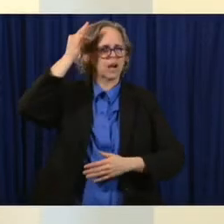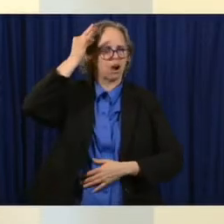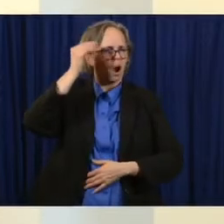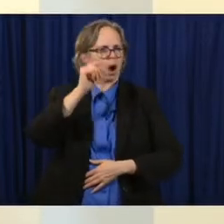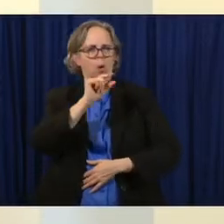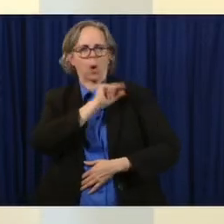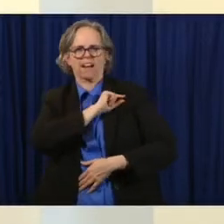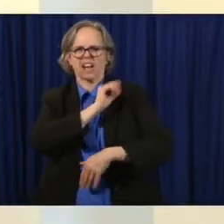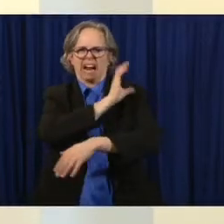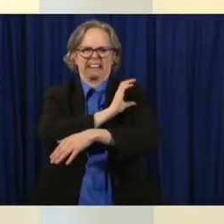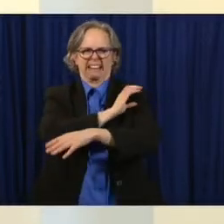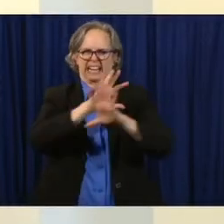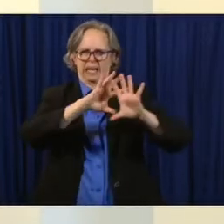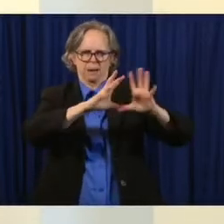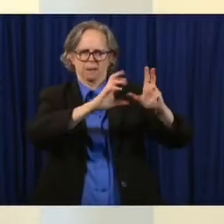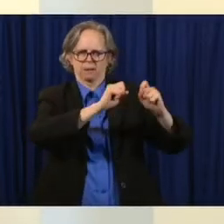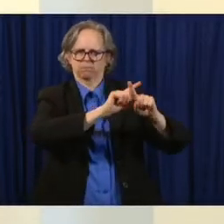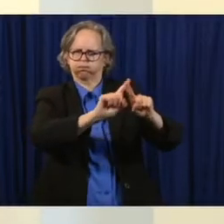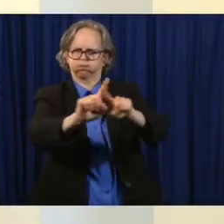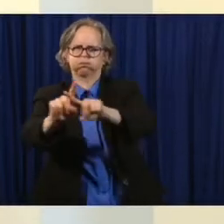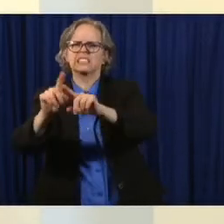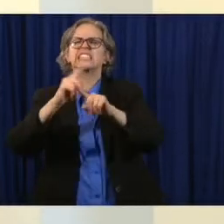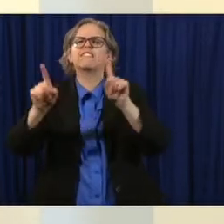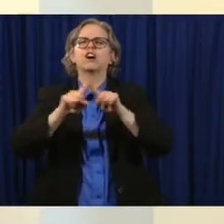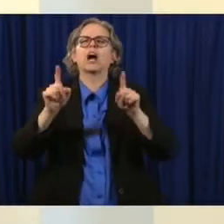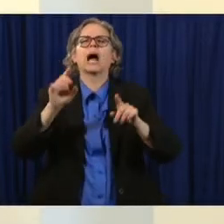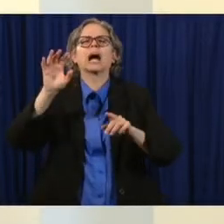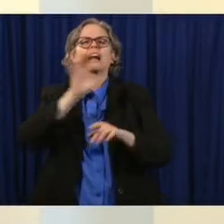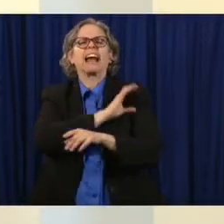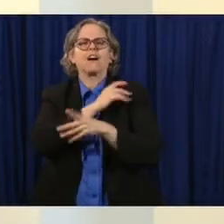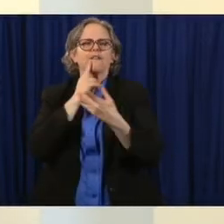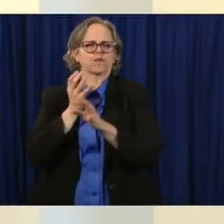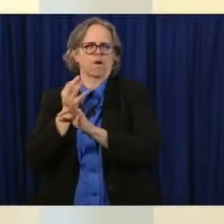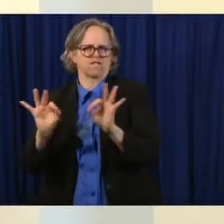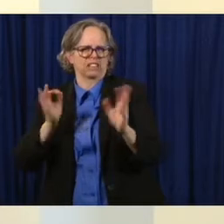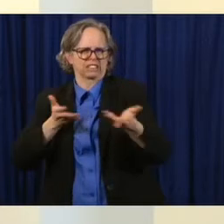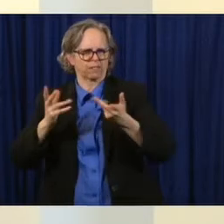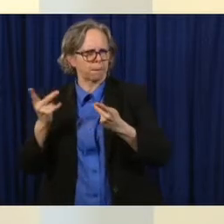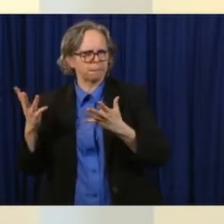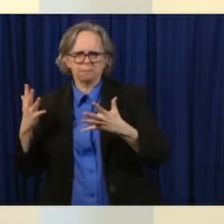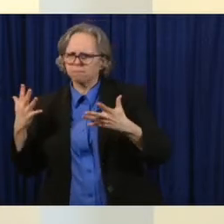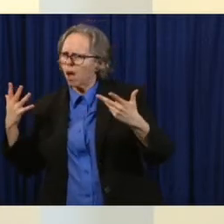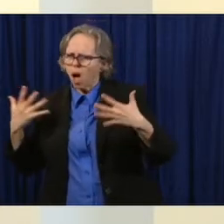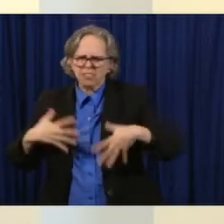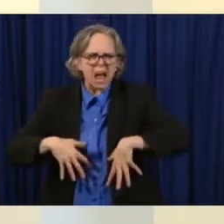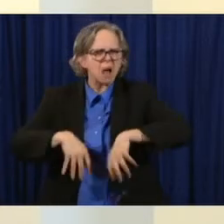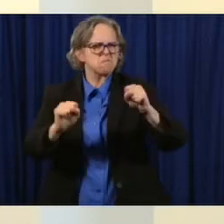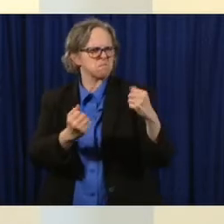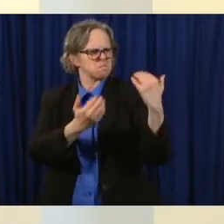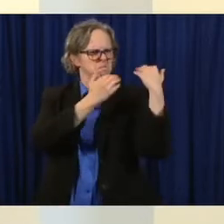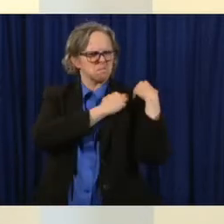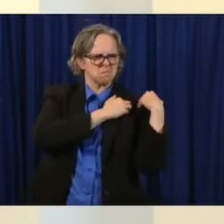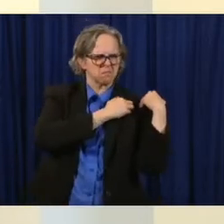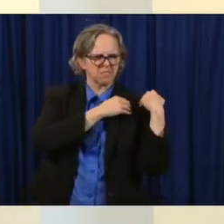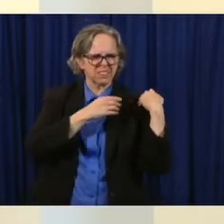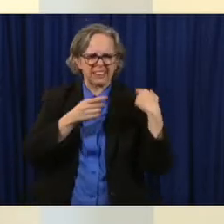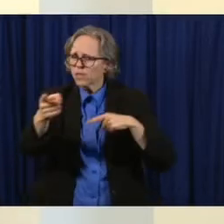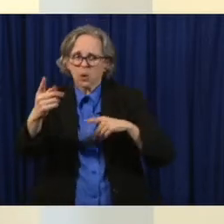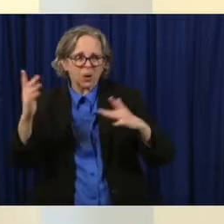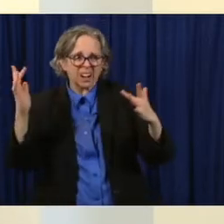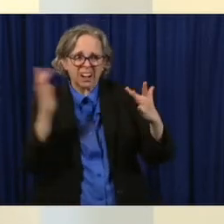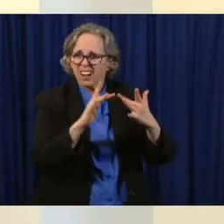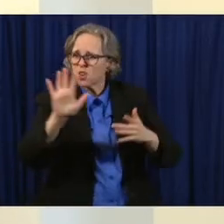addition. People are really stepping up. If you are not finding care and you're out there, go to your emergency room if you have no